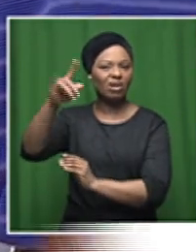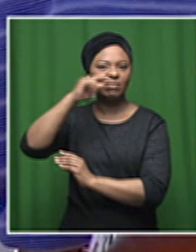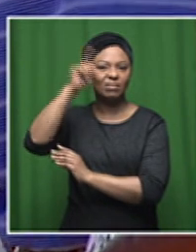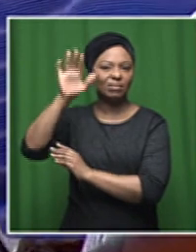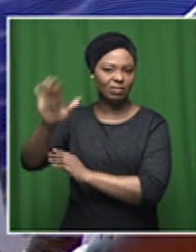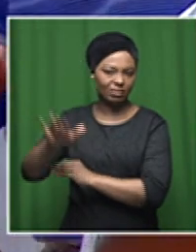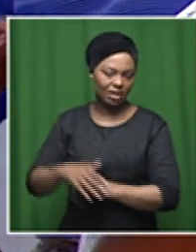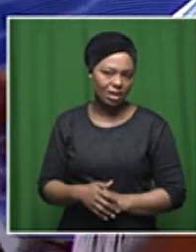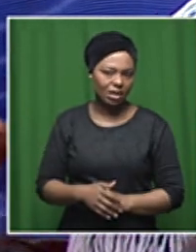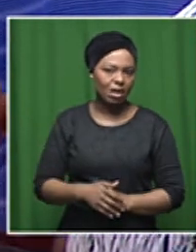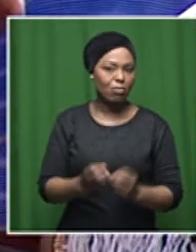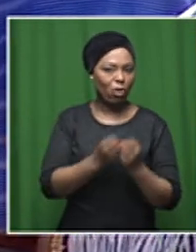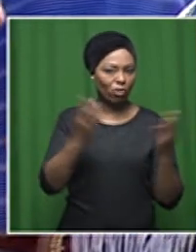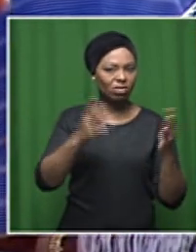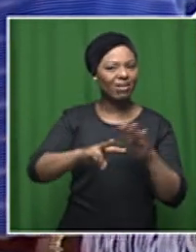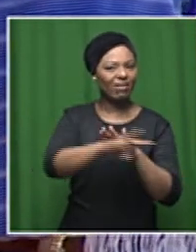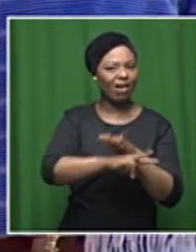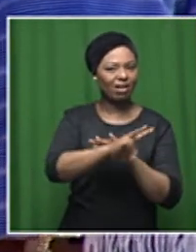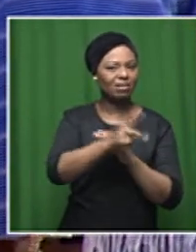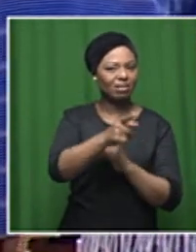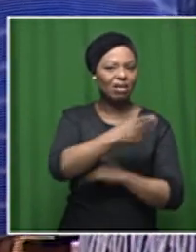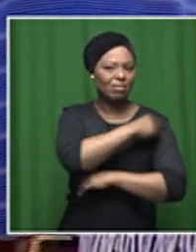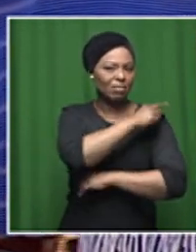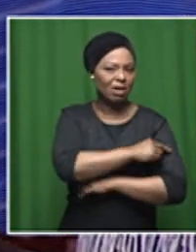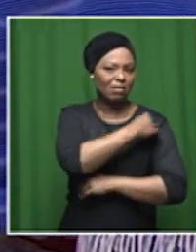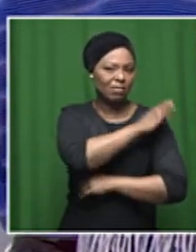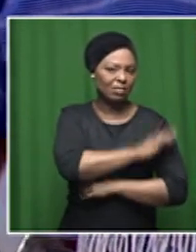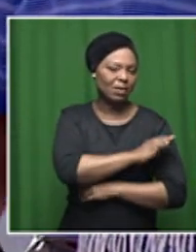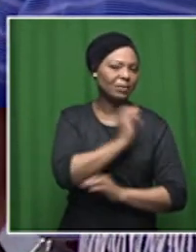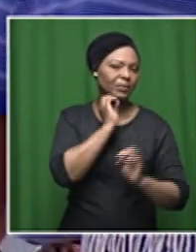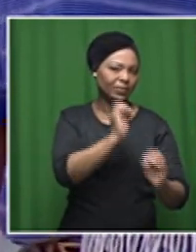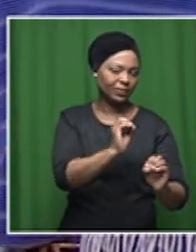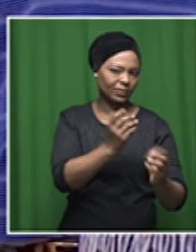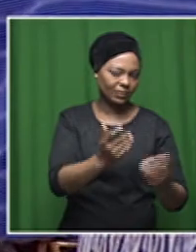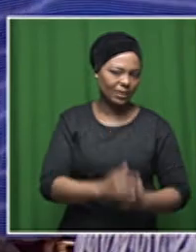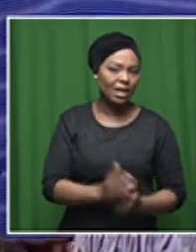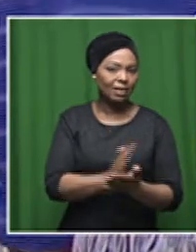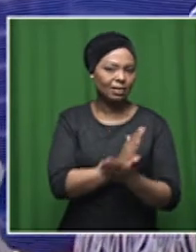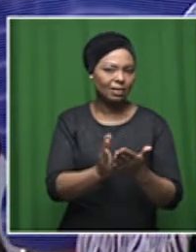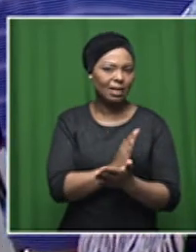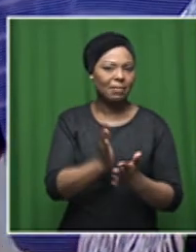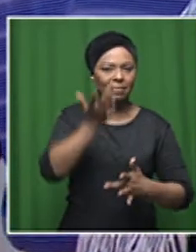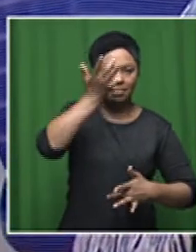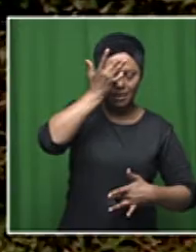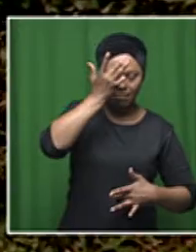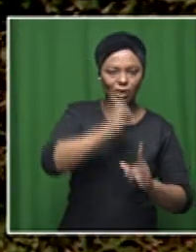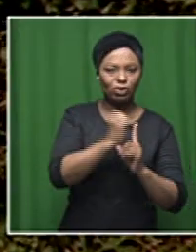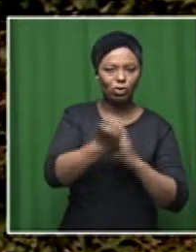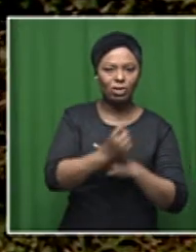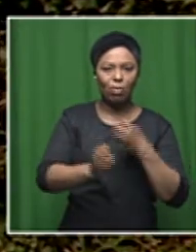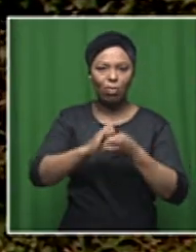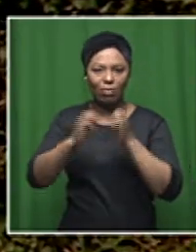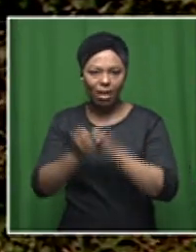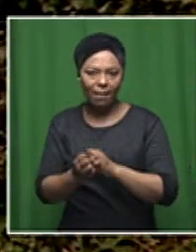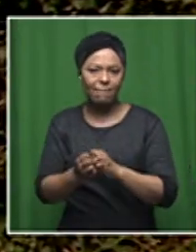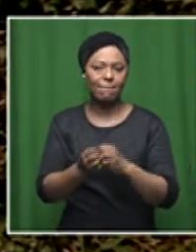from impoverished areas plagued by social ills, including unemployment and poverty. They do not always